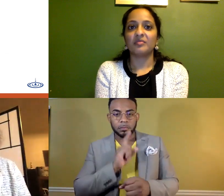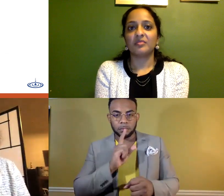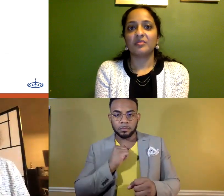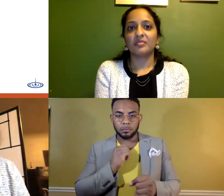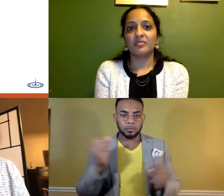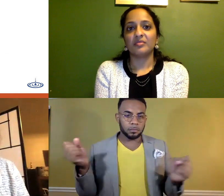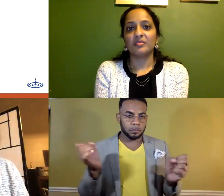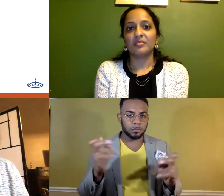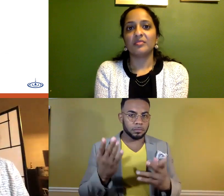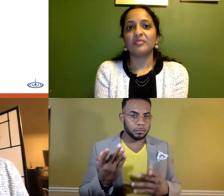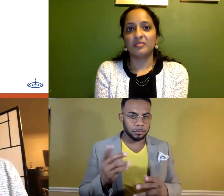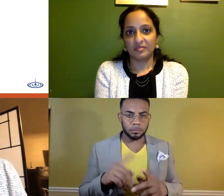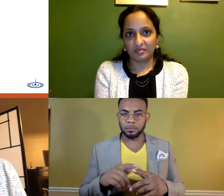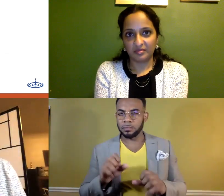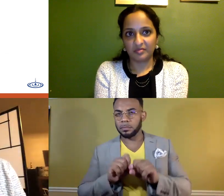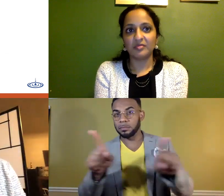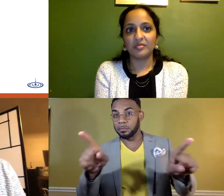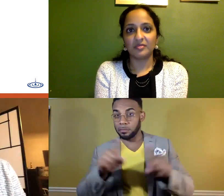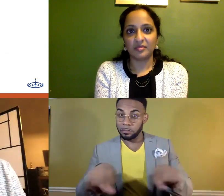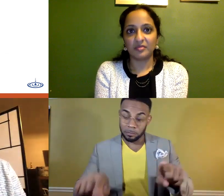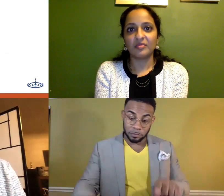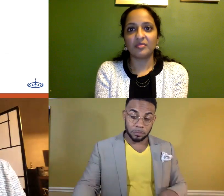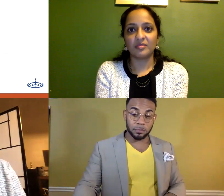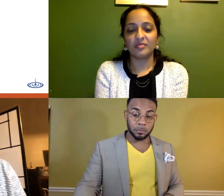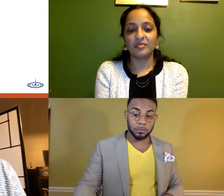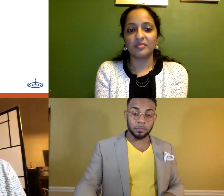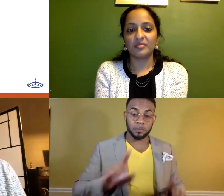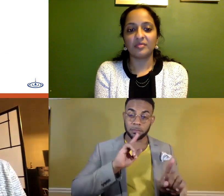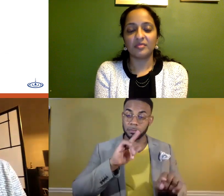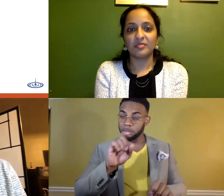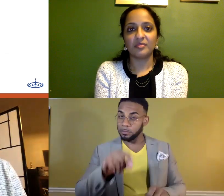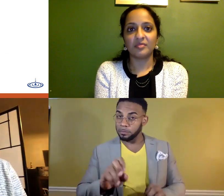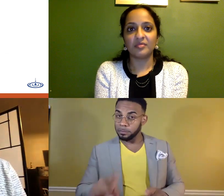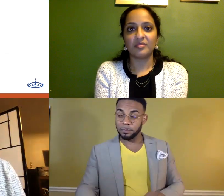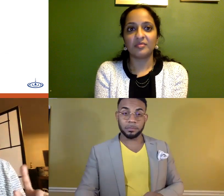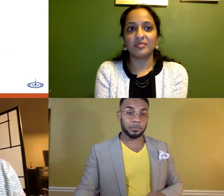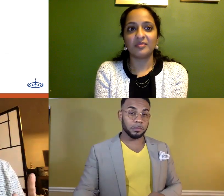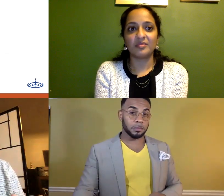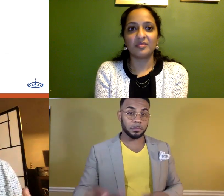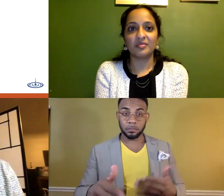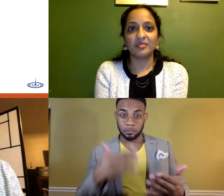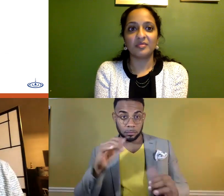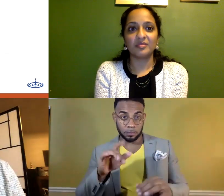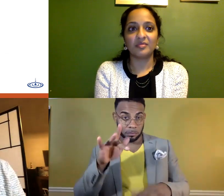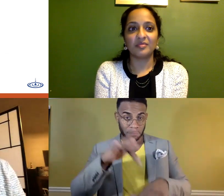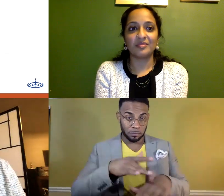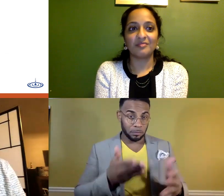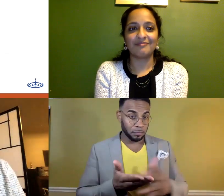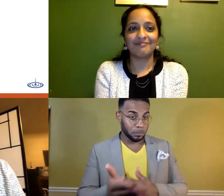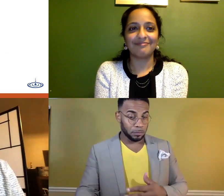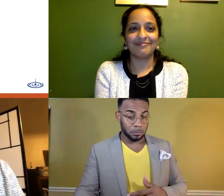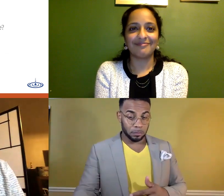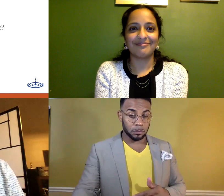bring something back or send something out to you to answer those questions. So if we can click through,